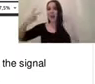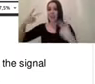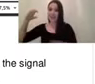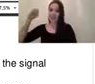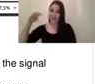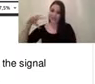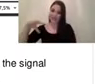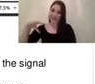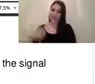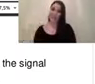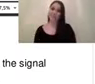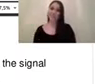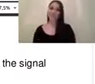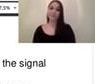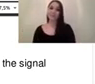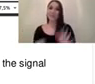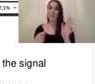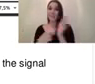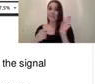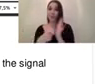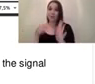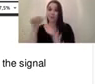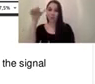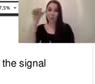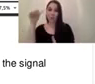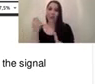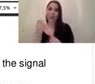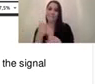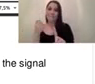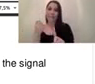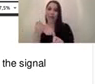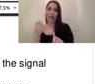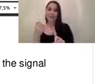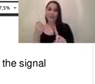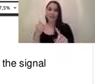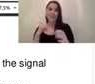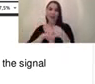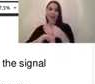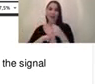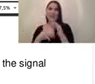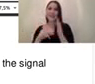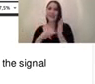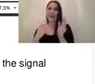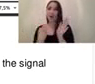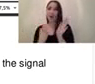how is the impact of the SNR and other